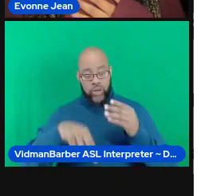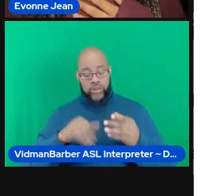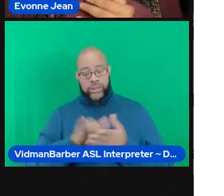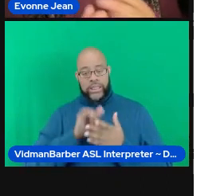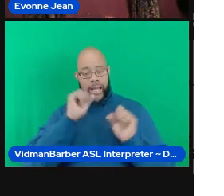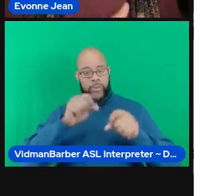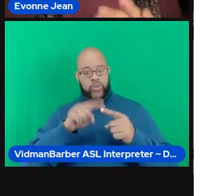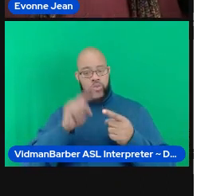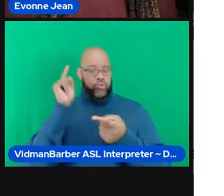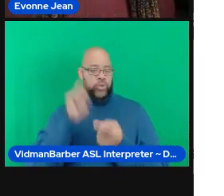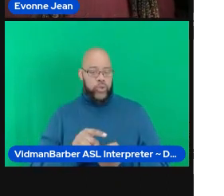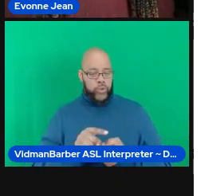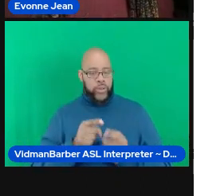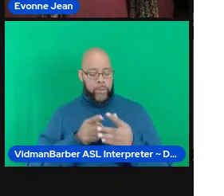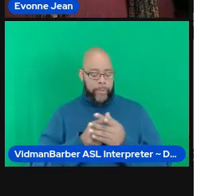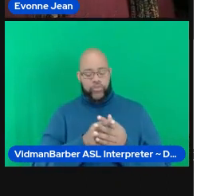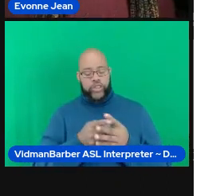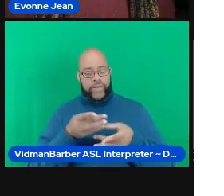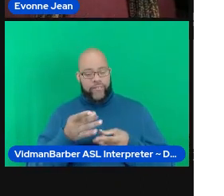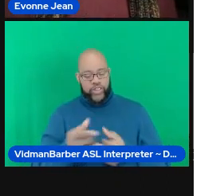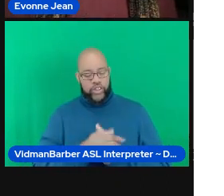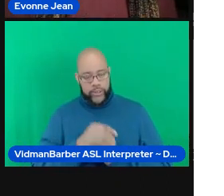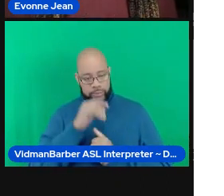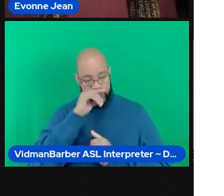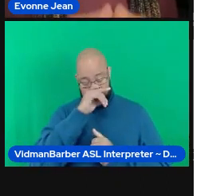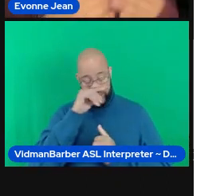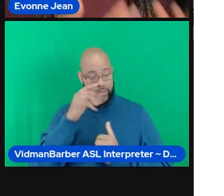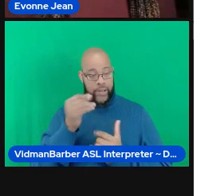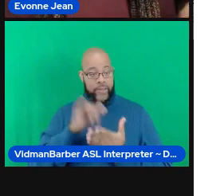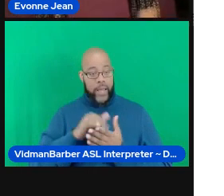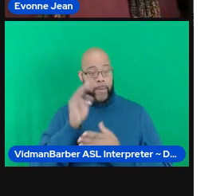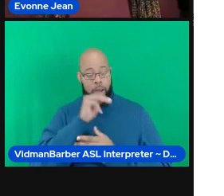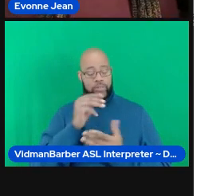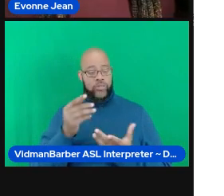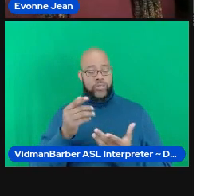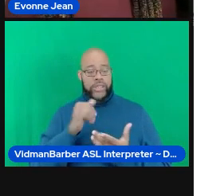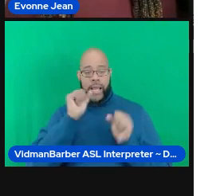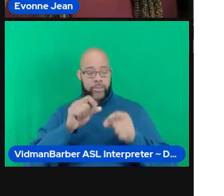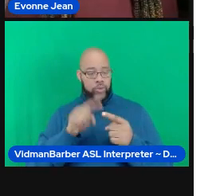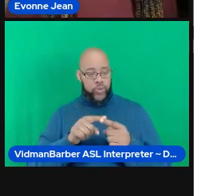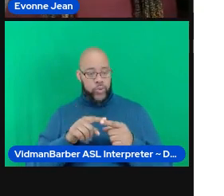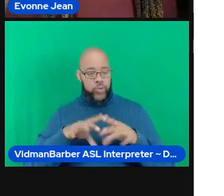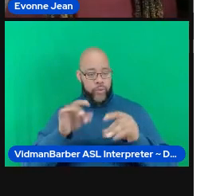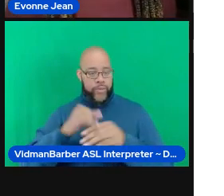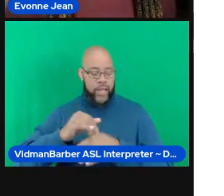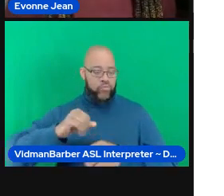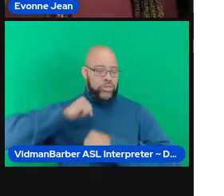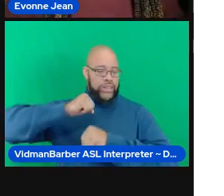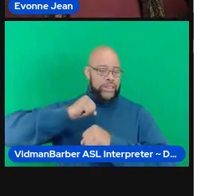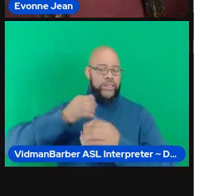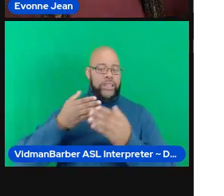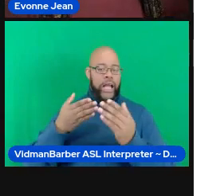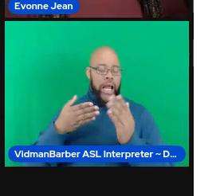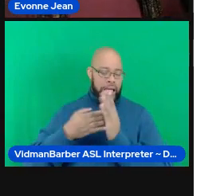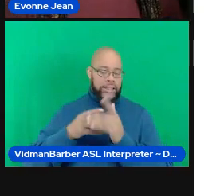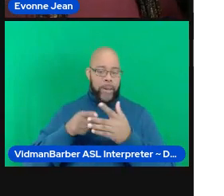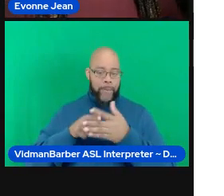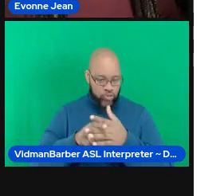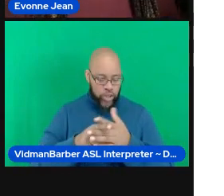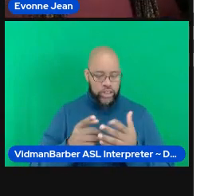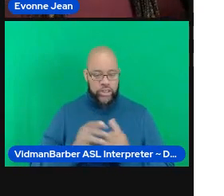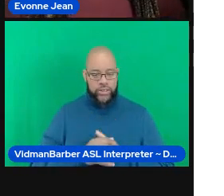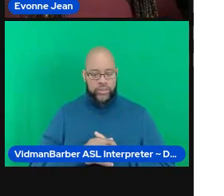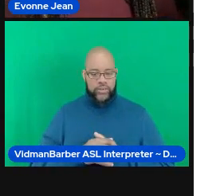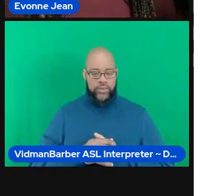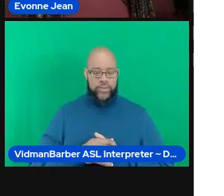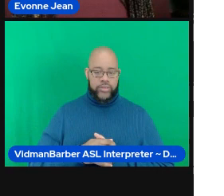to reduce the penetration efficiency, indicating that these mice are unable to acquire resistance against penetration and secondary infection as